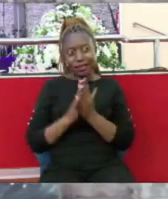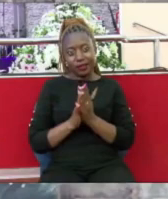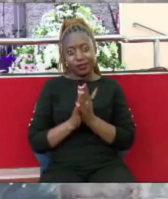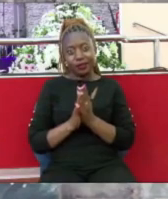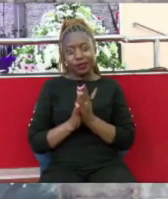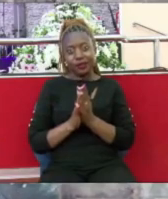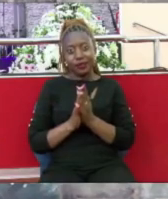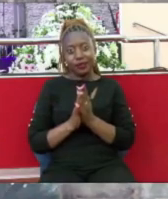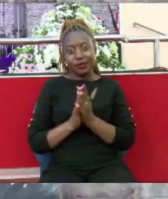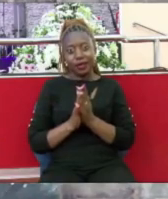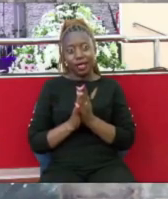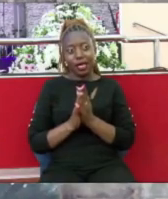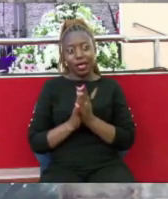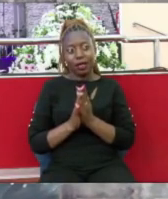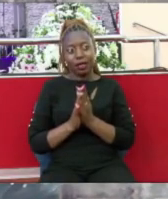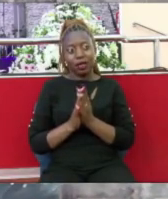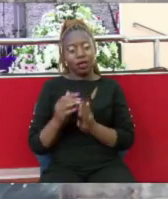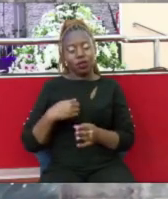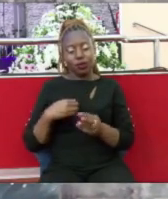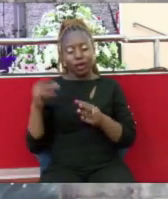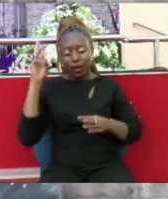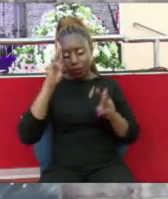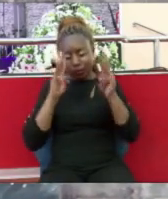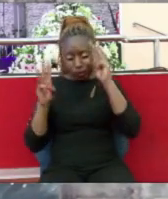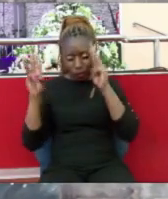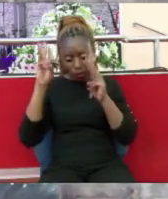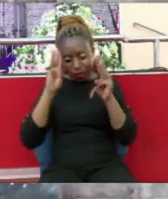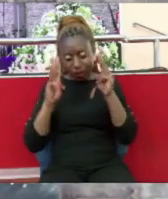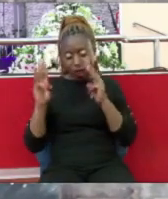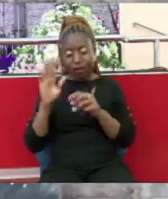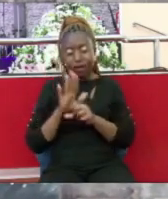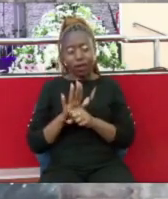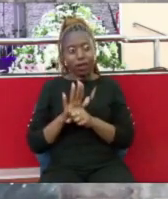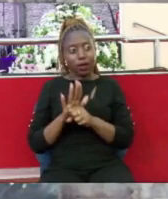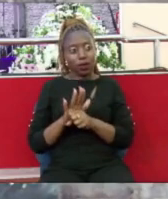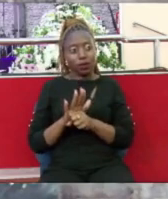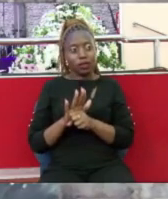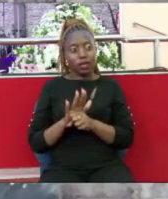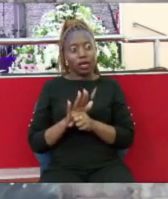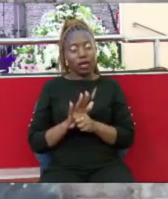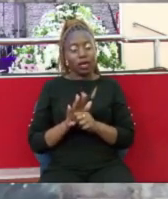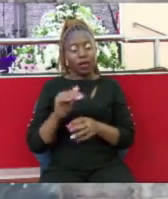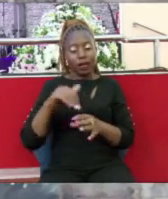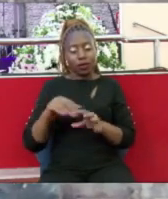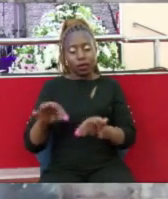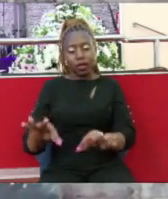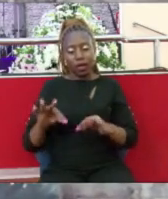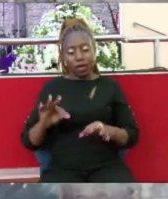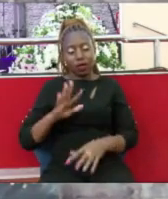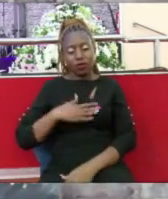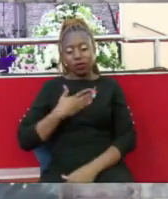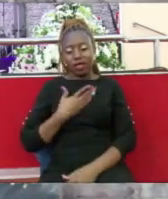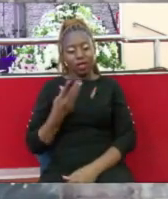So I can tell you I was worried. Nilikuwa nimehofu sana. In my account I didn't have money. Katika benki sikuwa na pesa. The